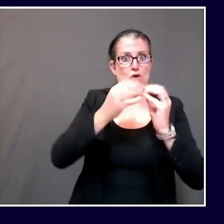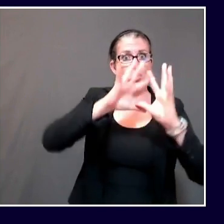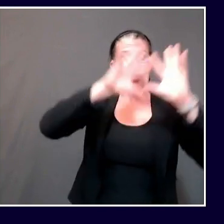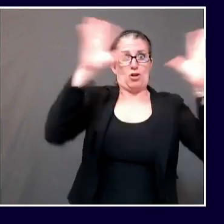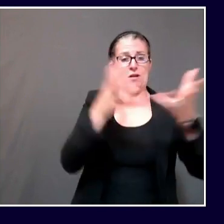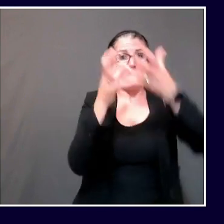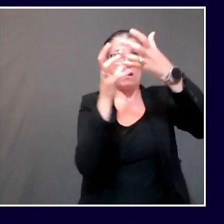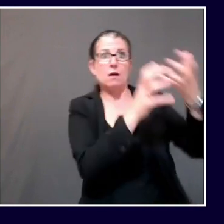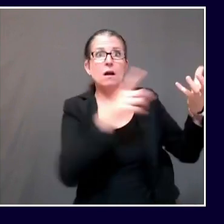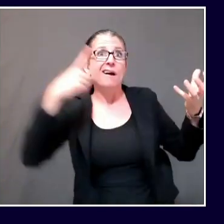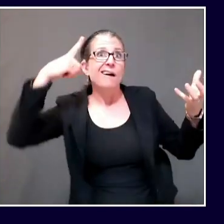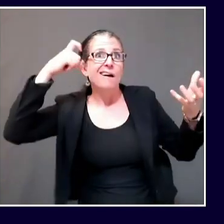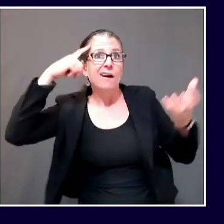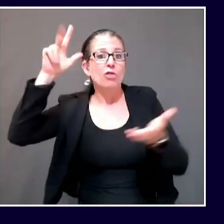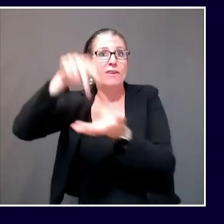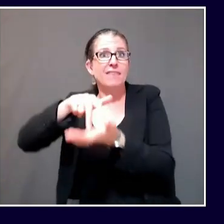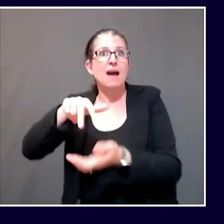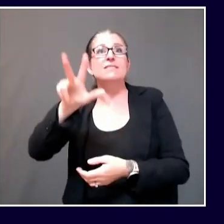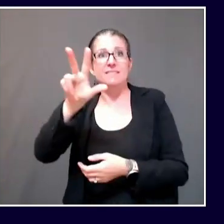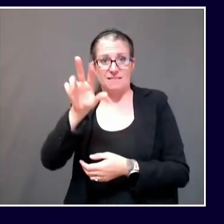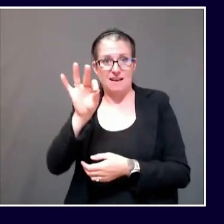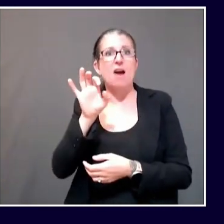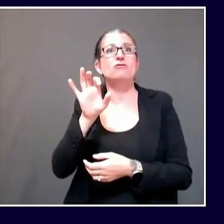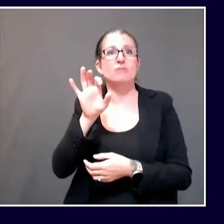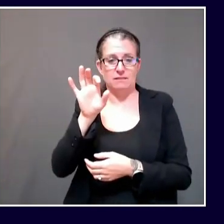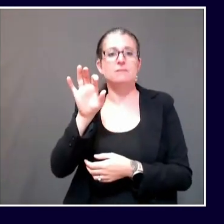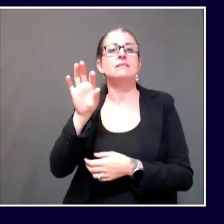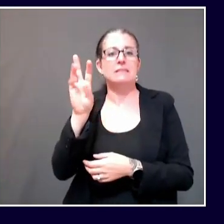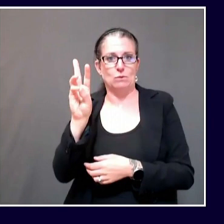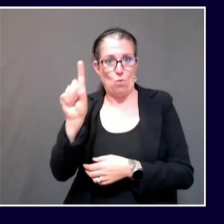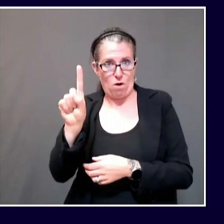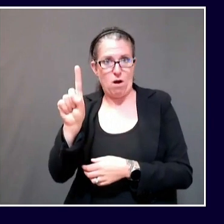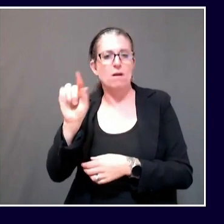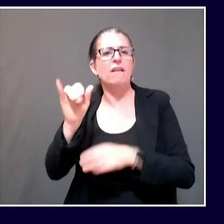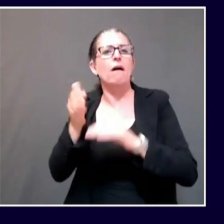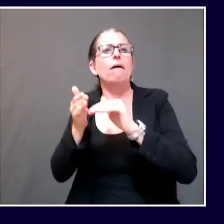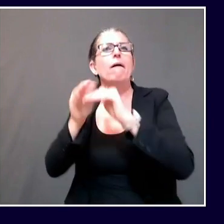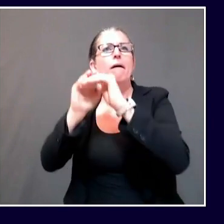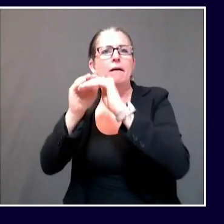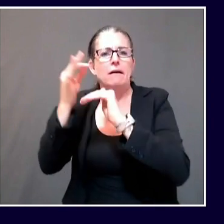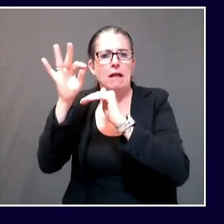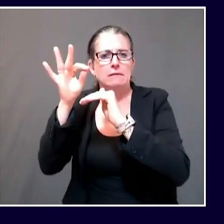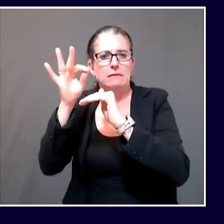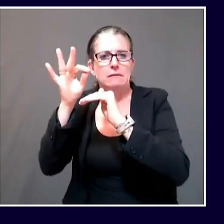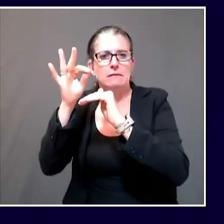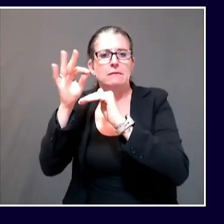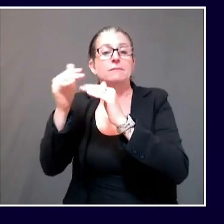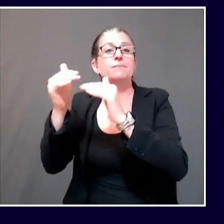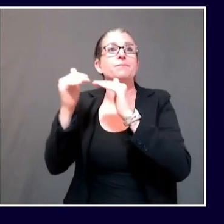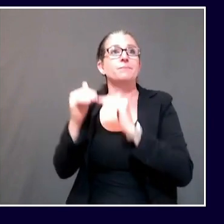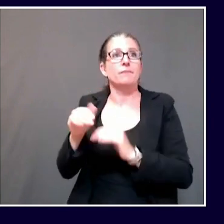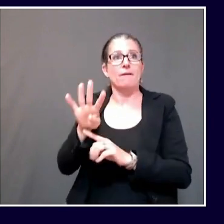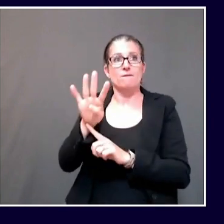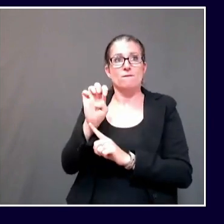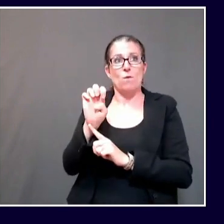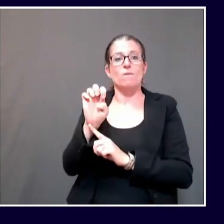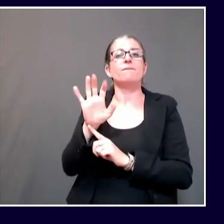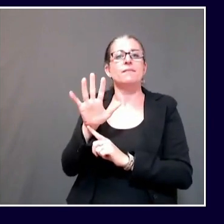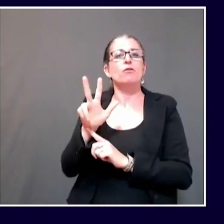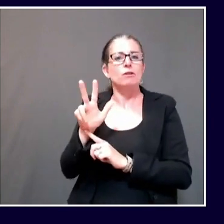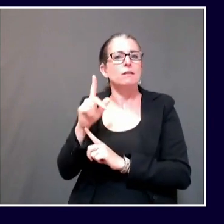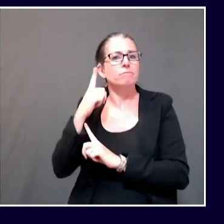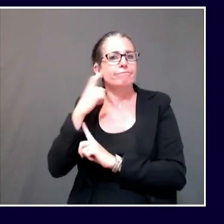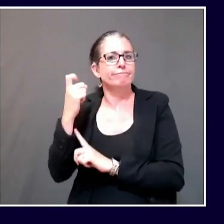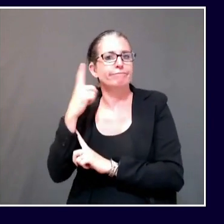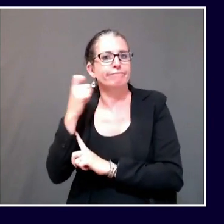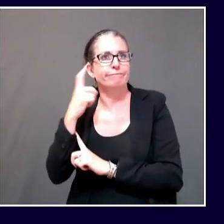3,961 are confirmed, an increase of 19, and 453 cases are probable, an increase